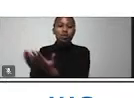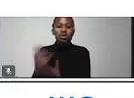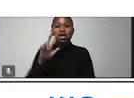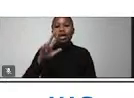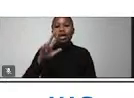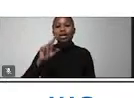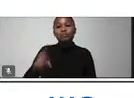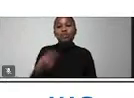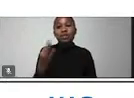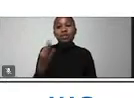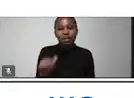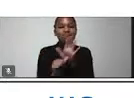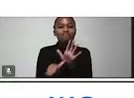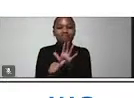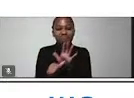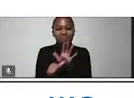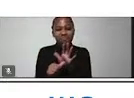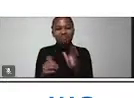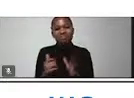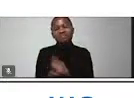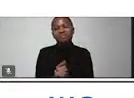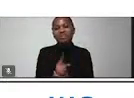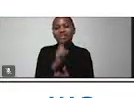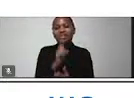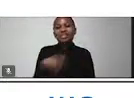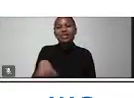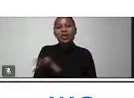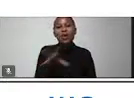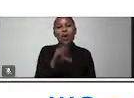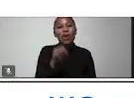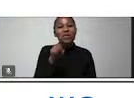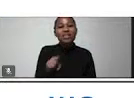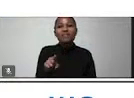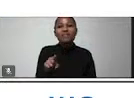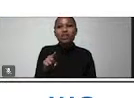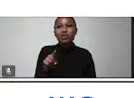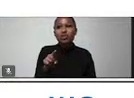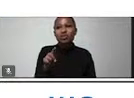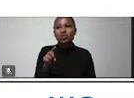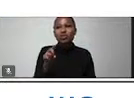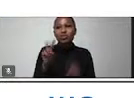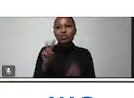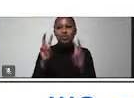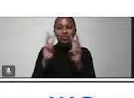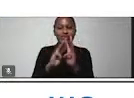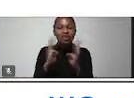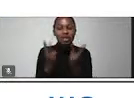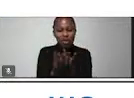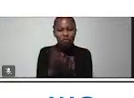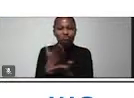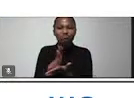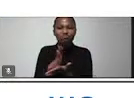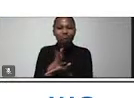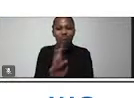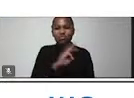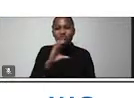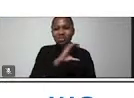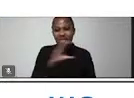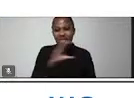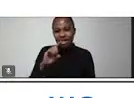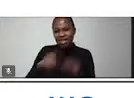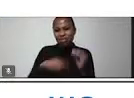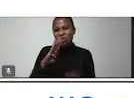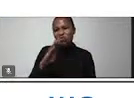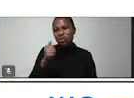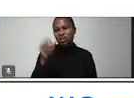of importance actually in here is that out of actually this value of South Africa, the share actually of the Western Cape in here is about